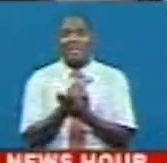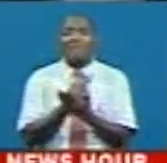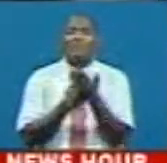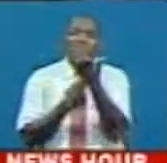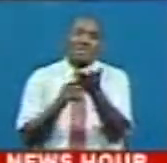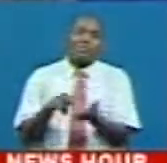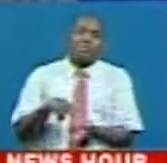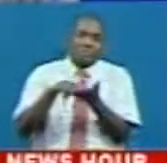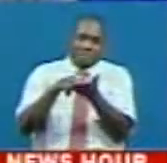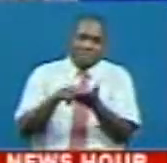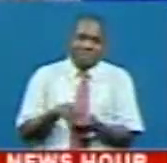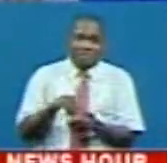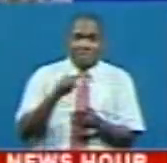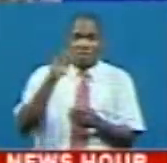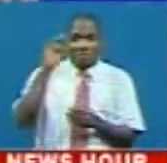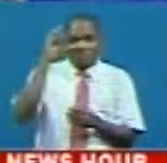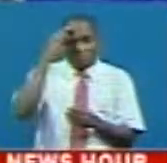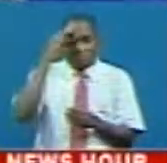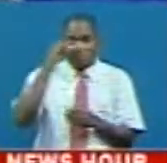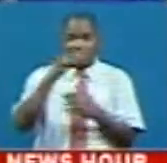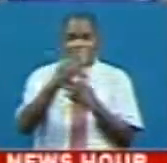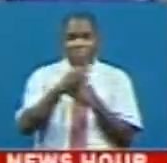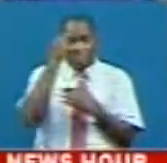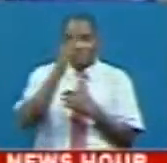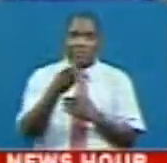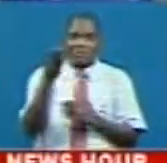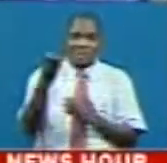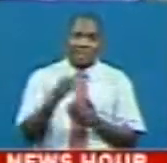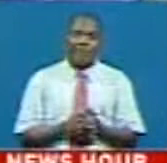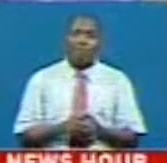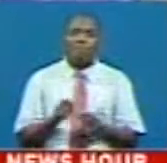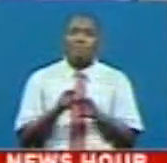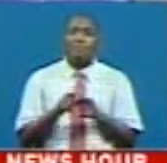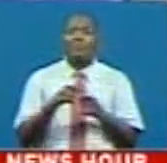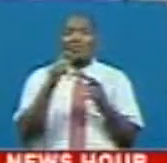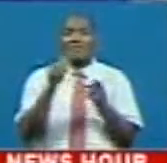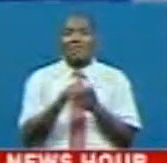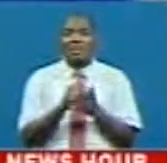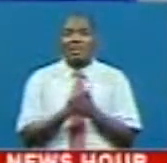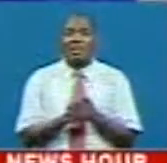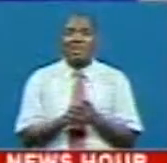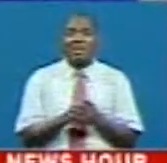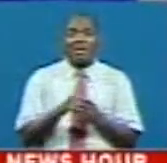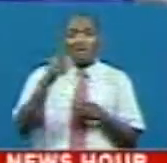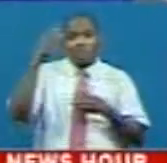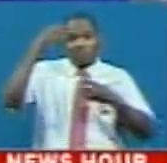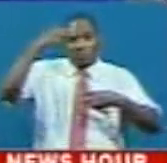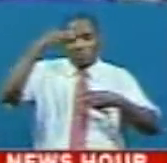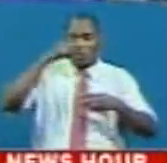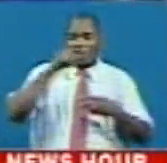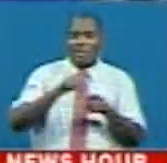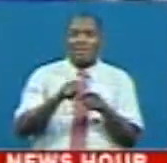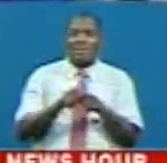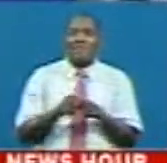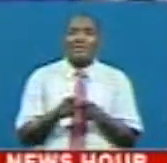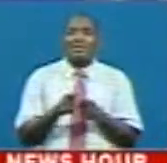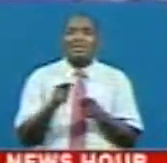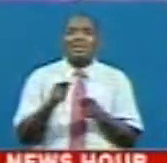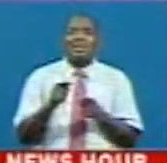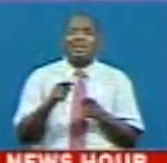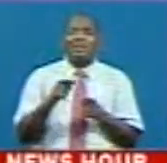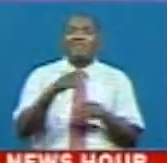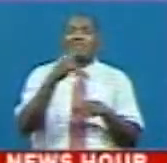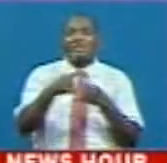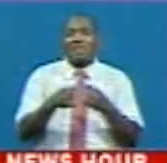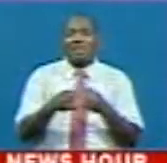was represented by the Foreign Minister, Madame Shelly Ayokobotwe. She described the move by Morocco and the Polisario Front